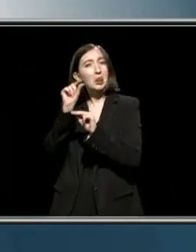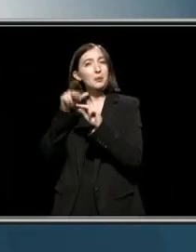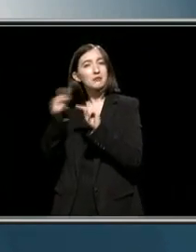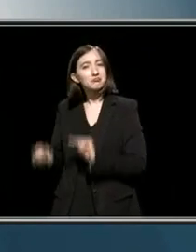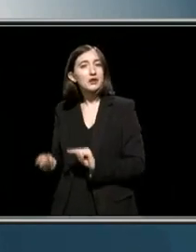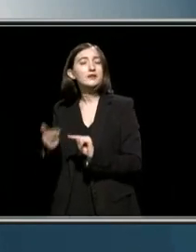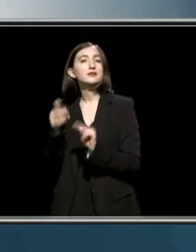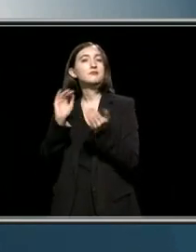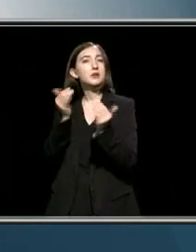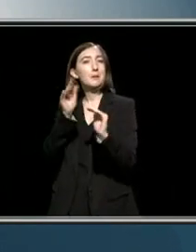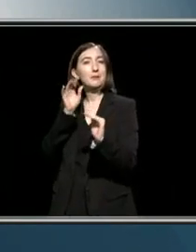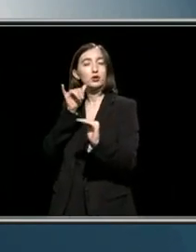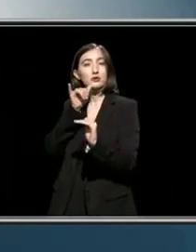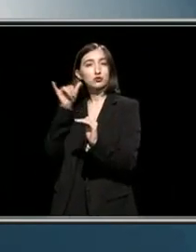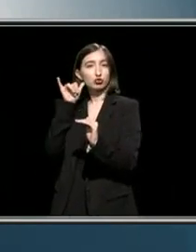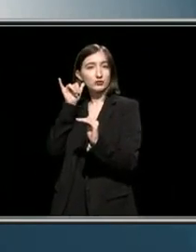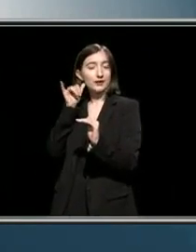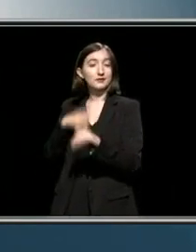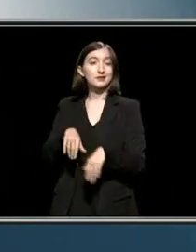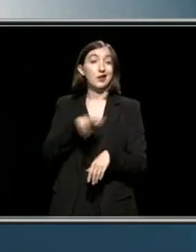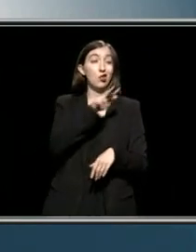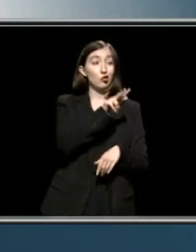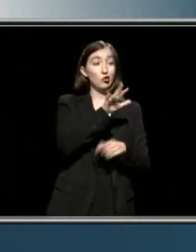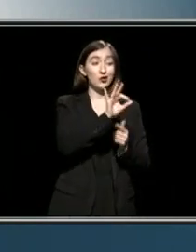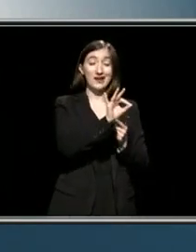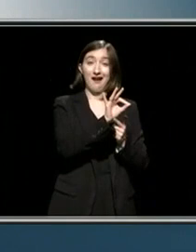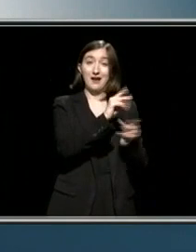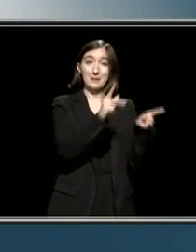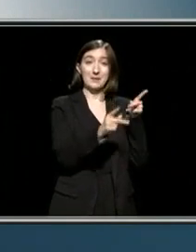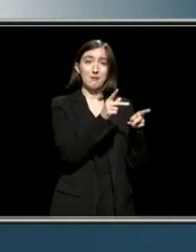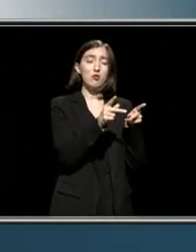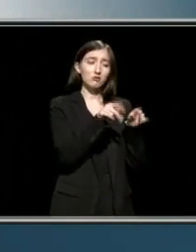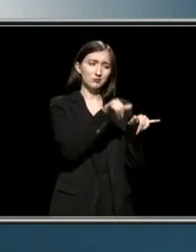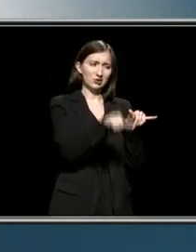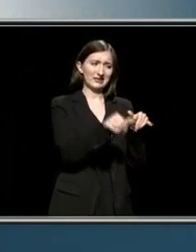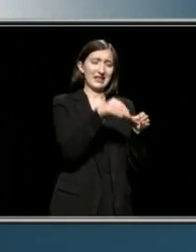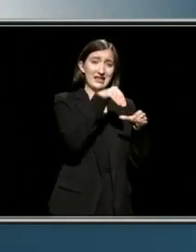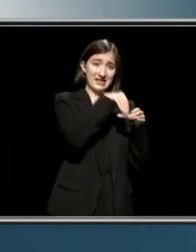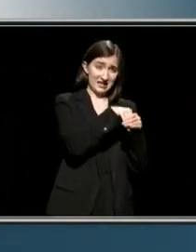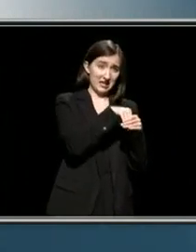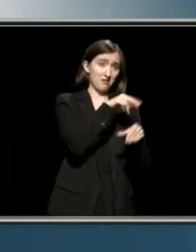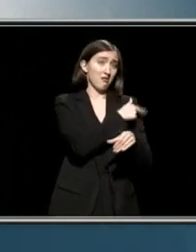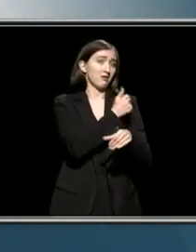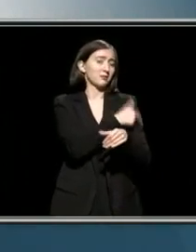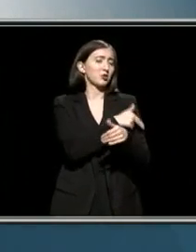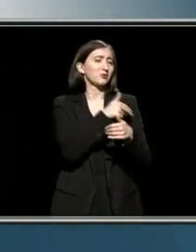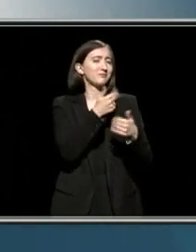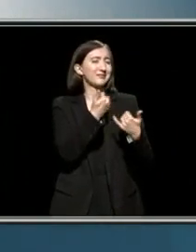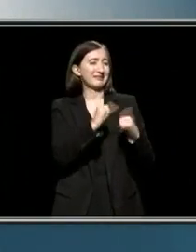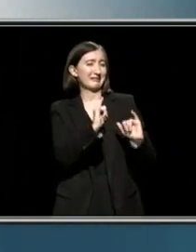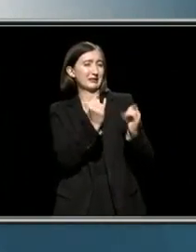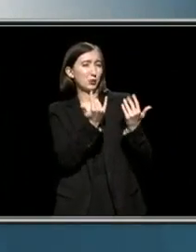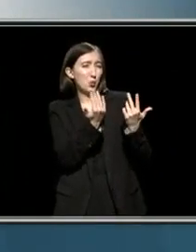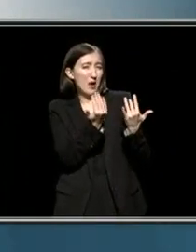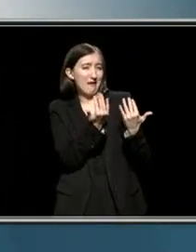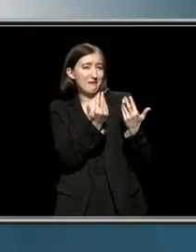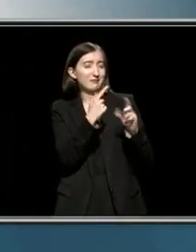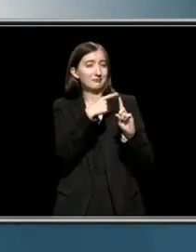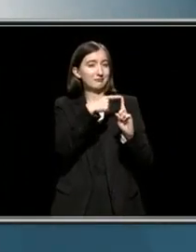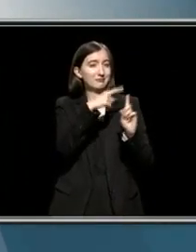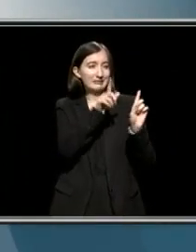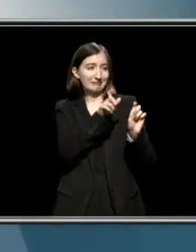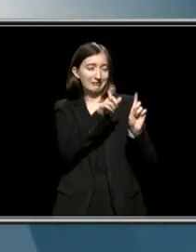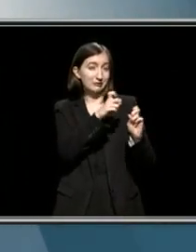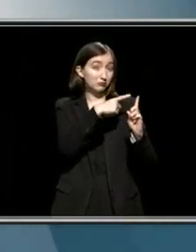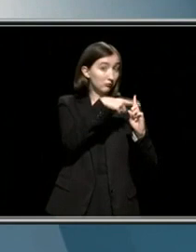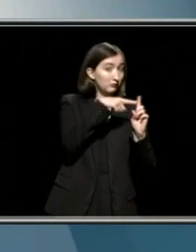have 39 people under investigation, meaning that they're in the hospital awaiting test results. That's also down. Also